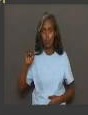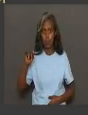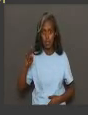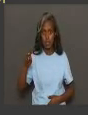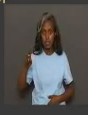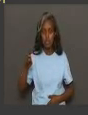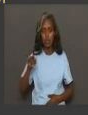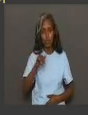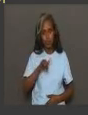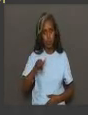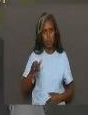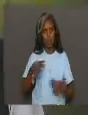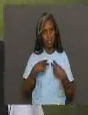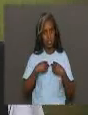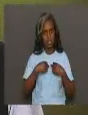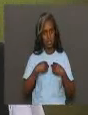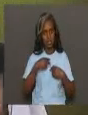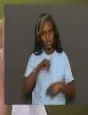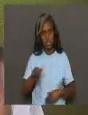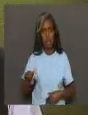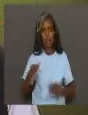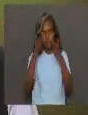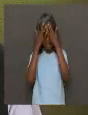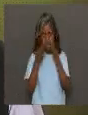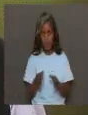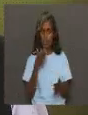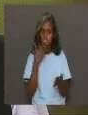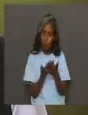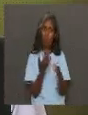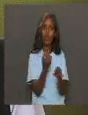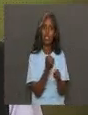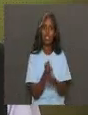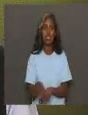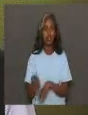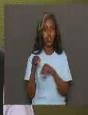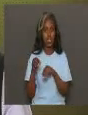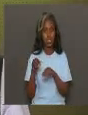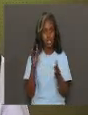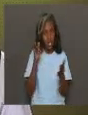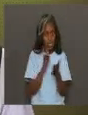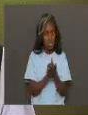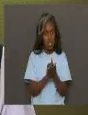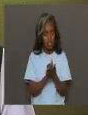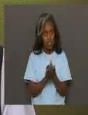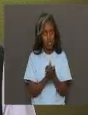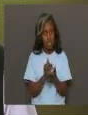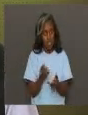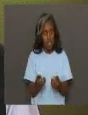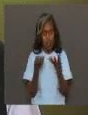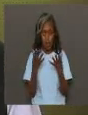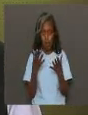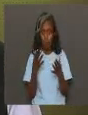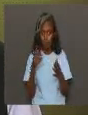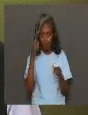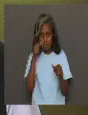have the same determinant. Well done, students. That is a lot to take in, is